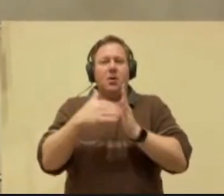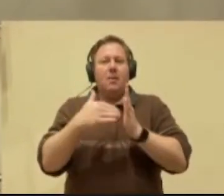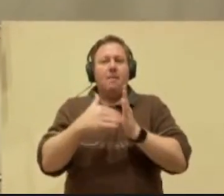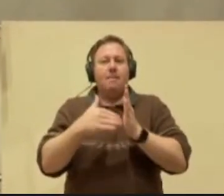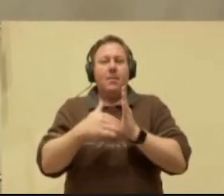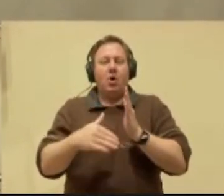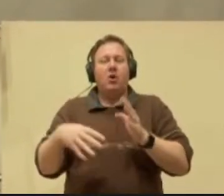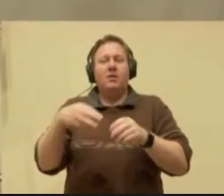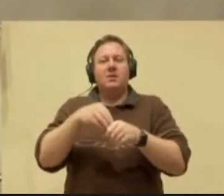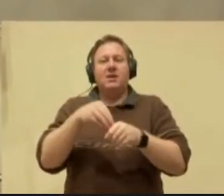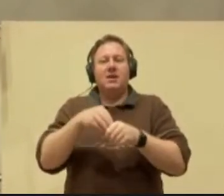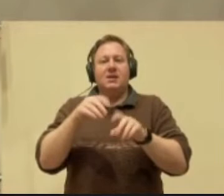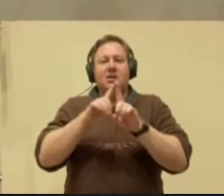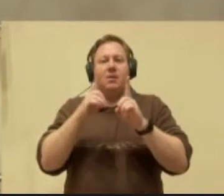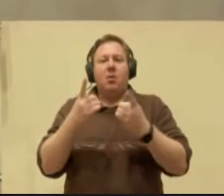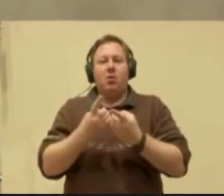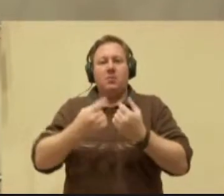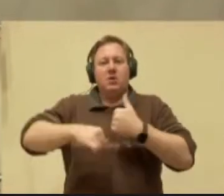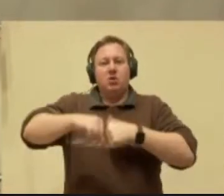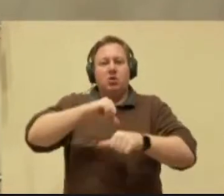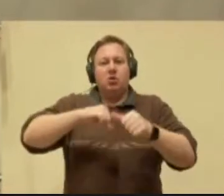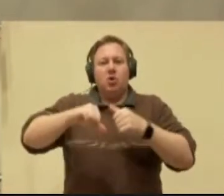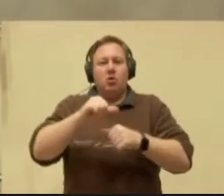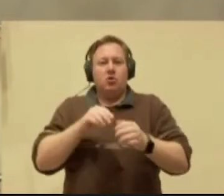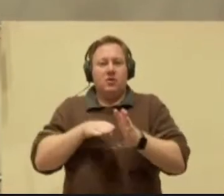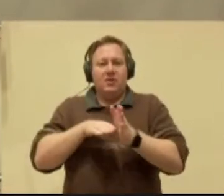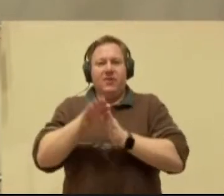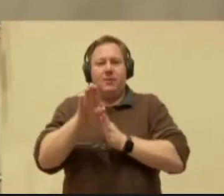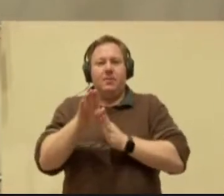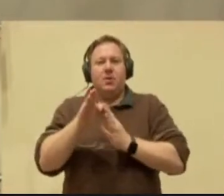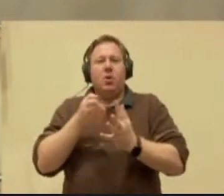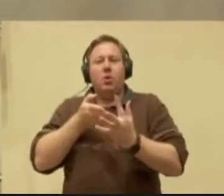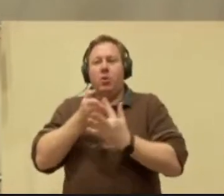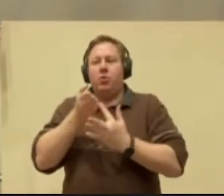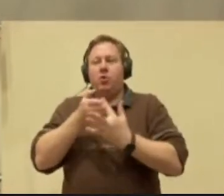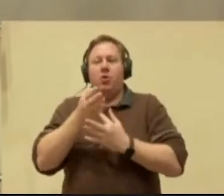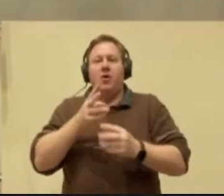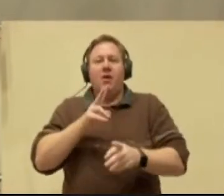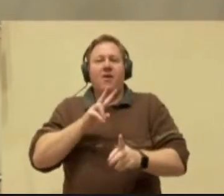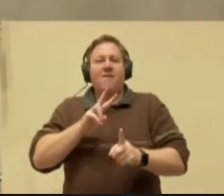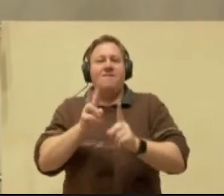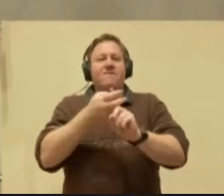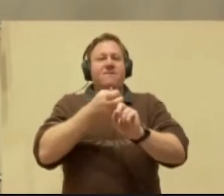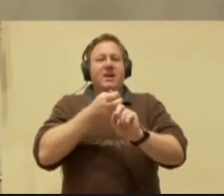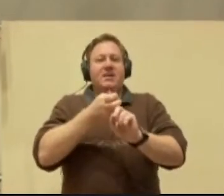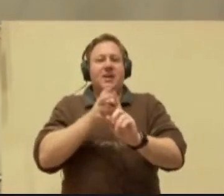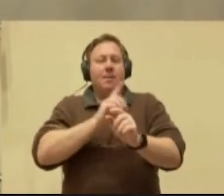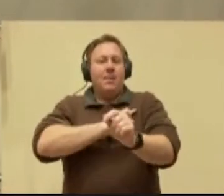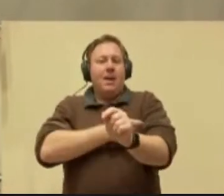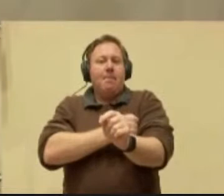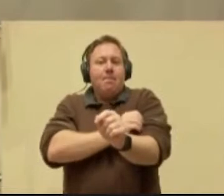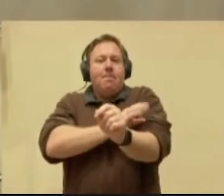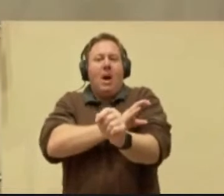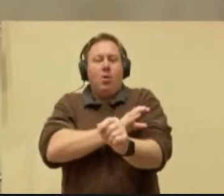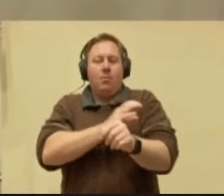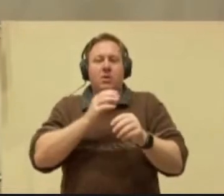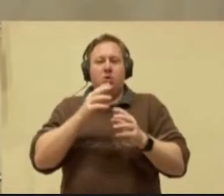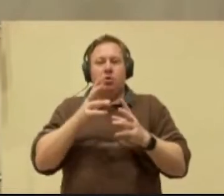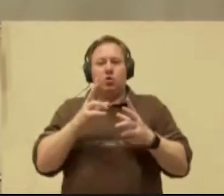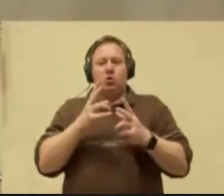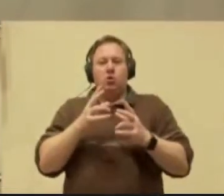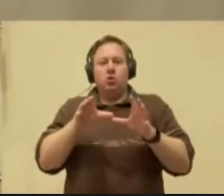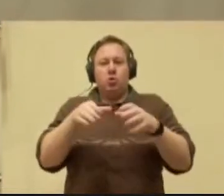development through the victim empowerment unit as well as in the office of the